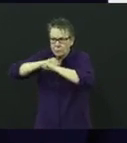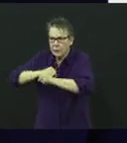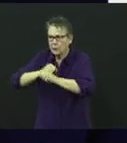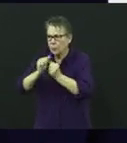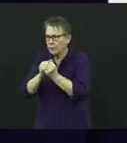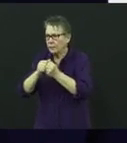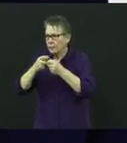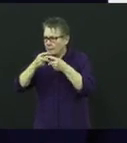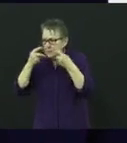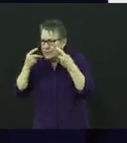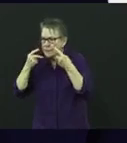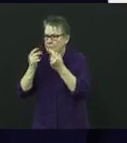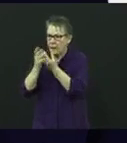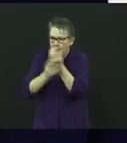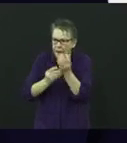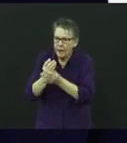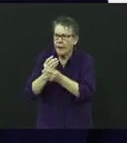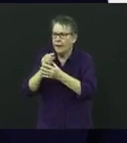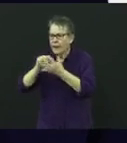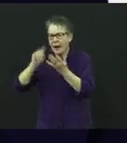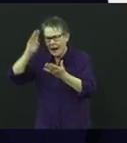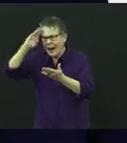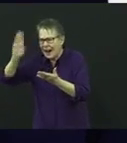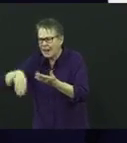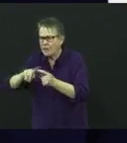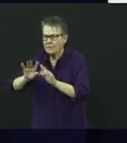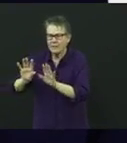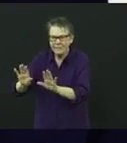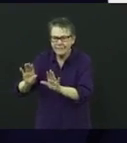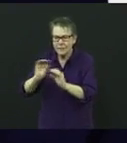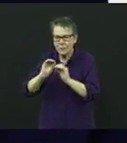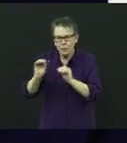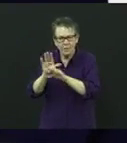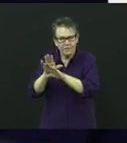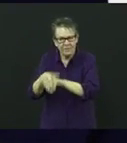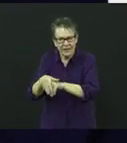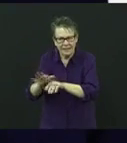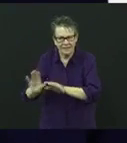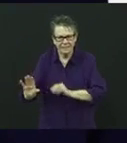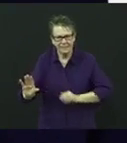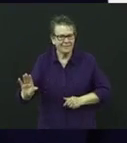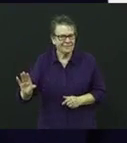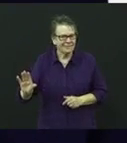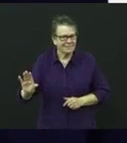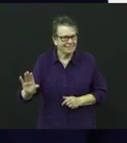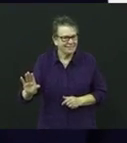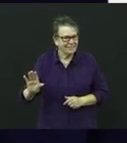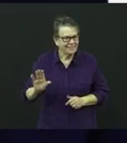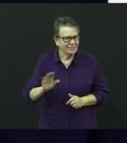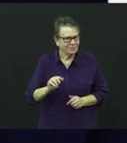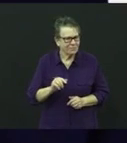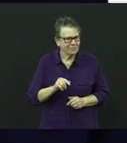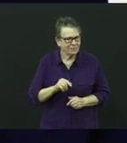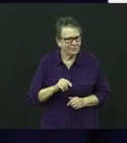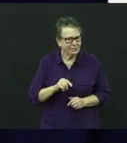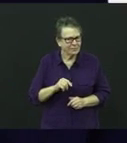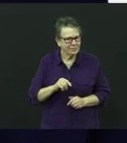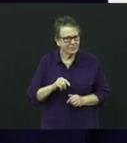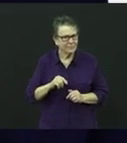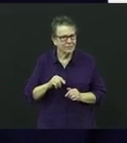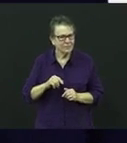would, for those products. I can tell you that when they do that, I usually get a call asking